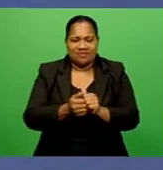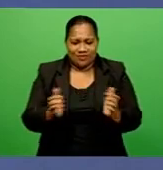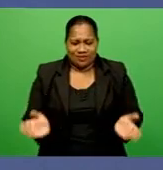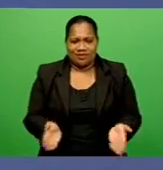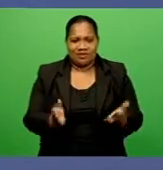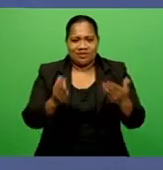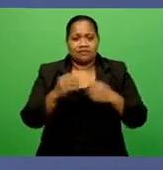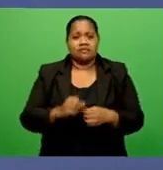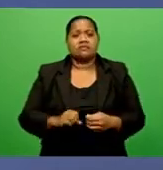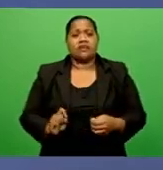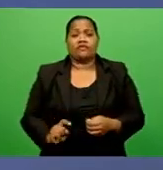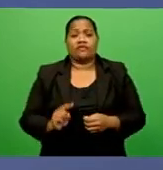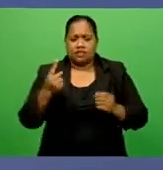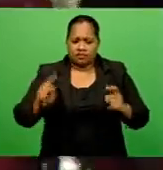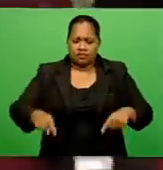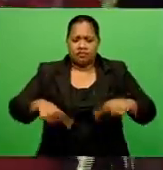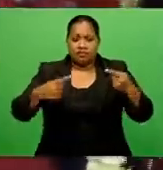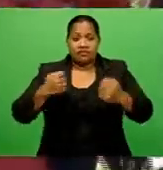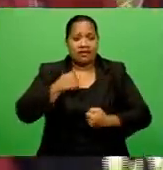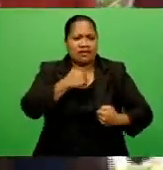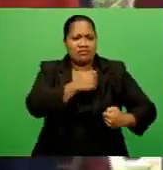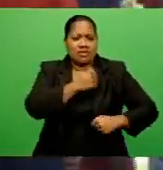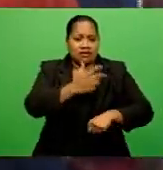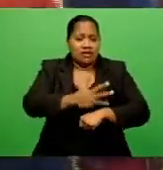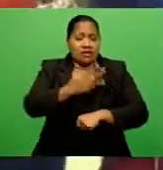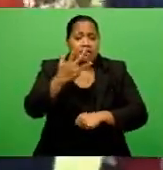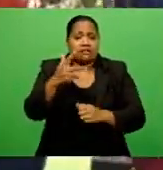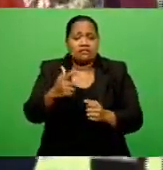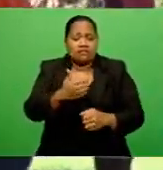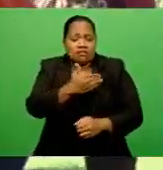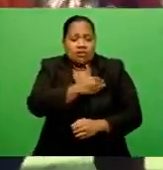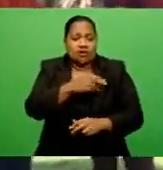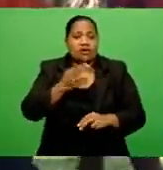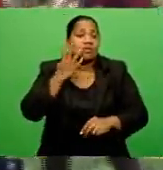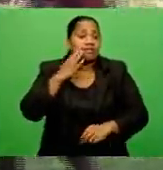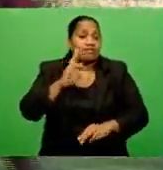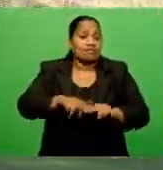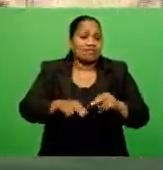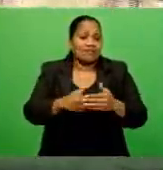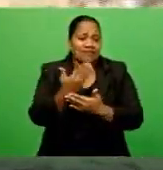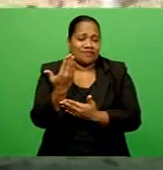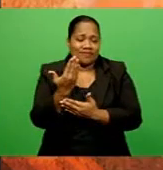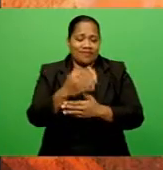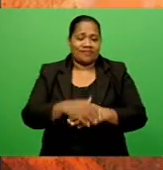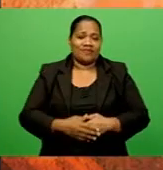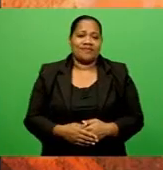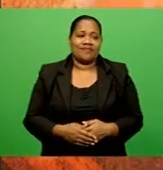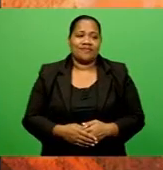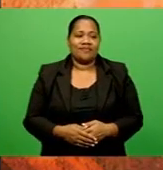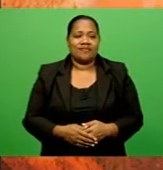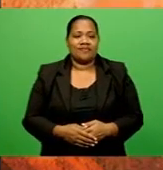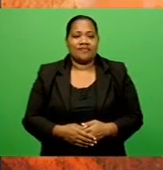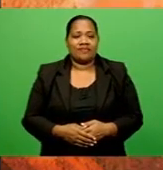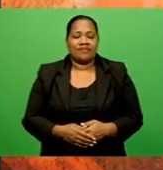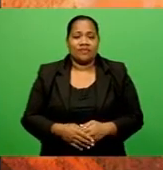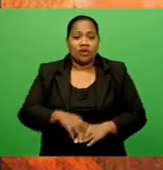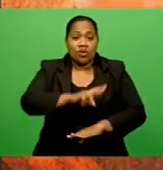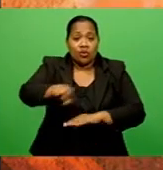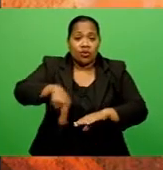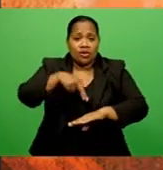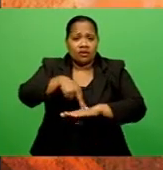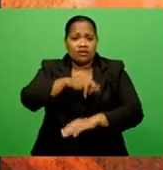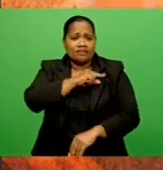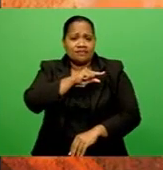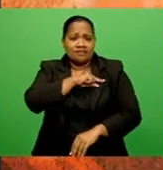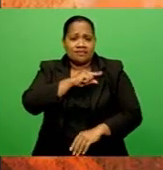its first match against Army at 9 a.m. on Friday. Benina Rakotonga, FBC Sports. With regional qualifying